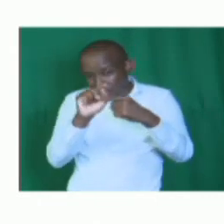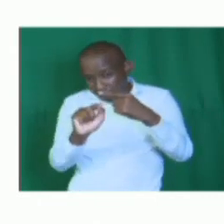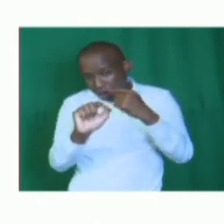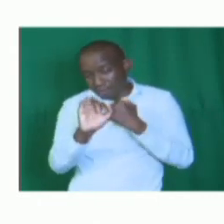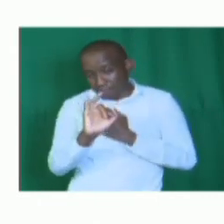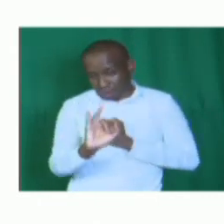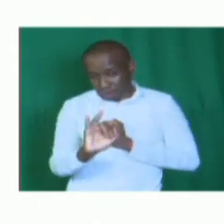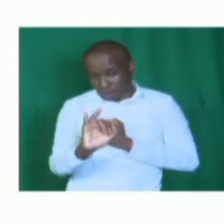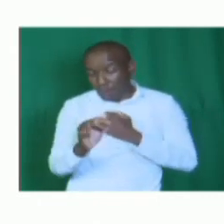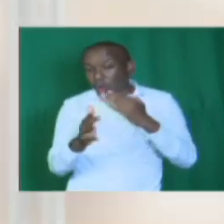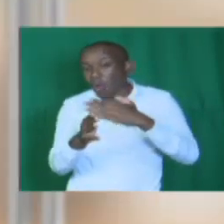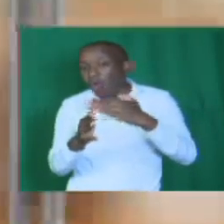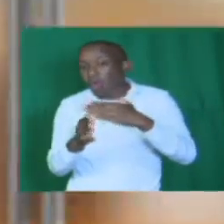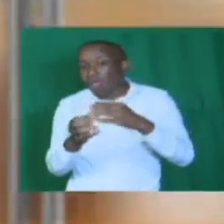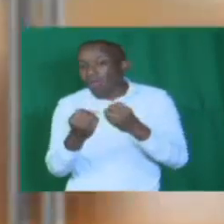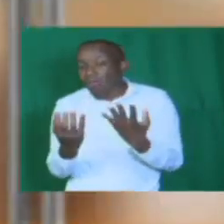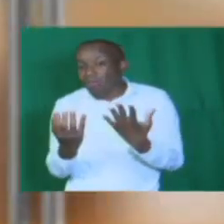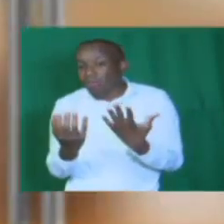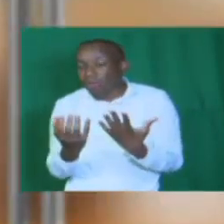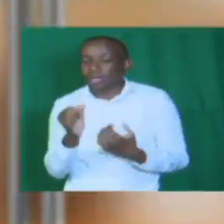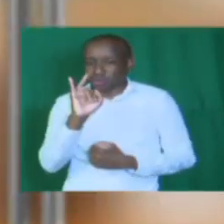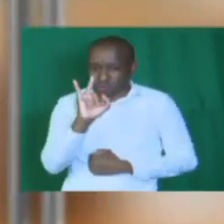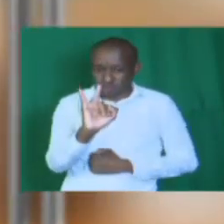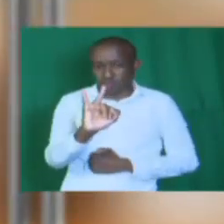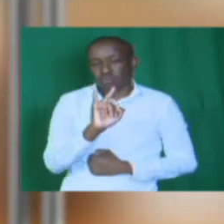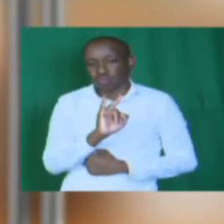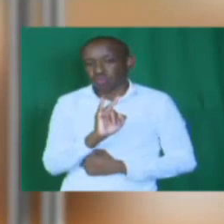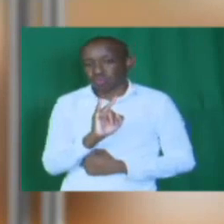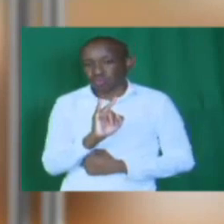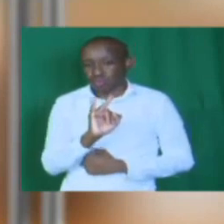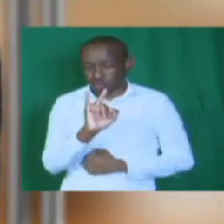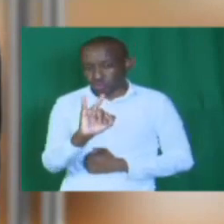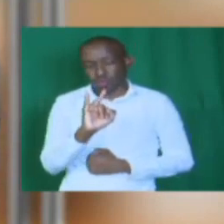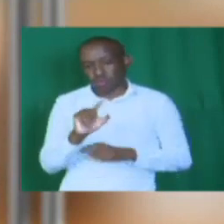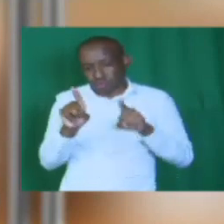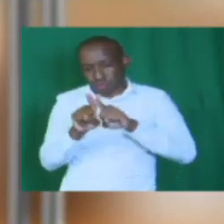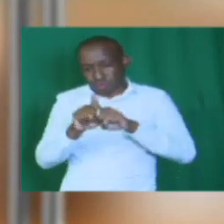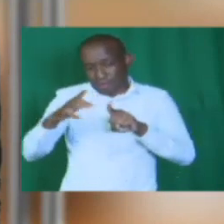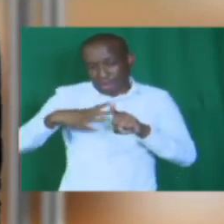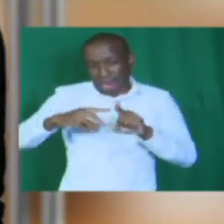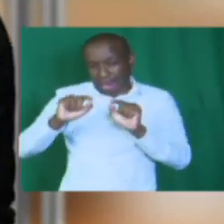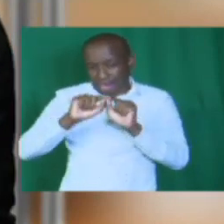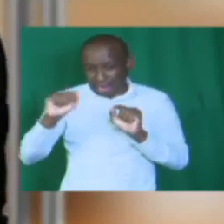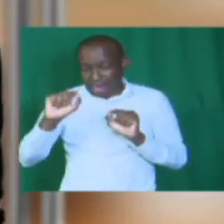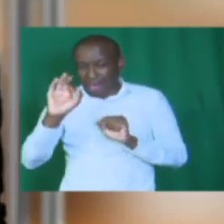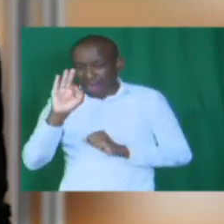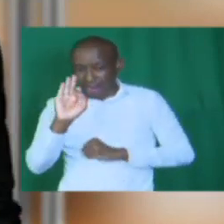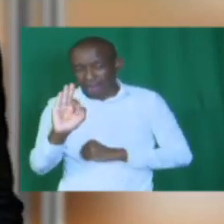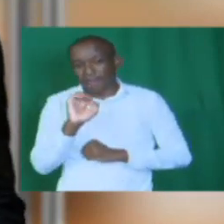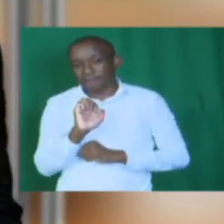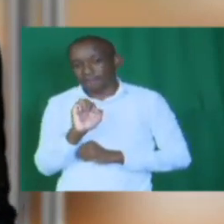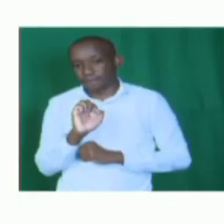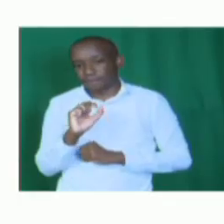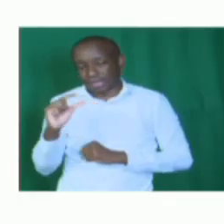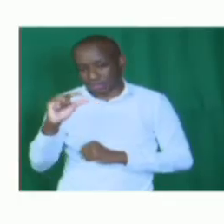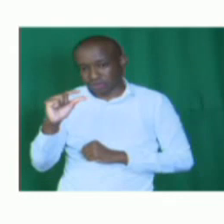4/2, which also gives us a 2, just as we got for calculating the gradient